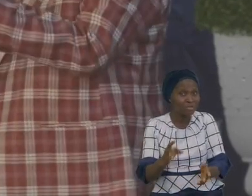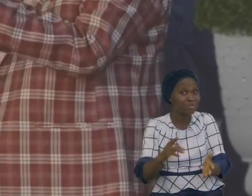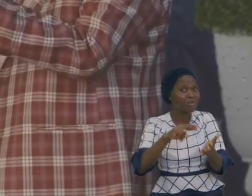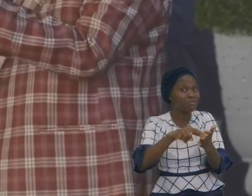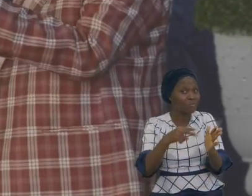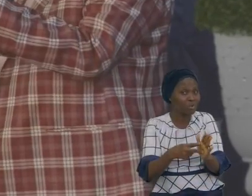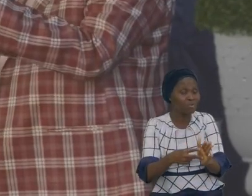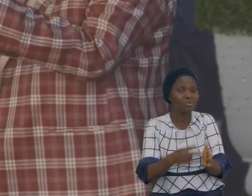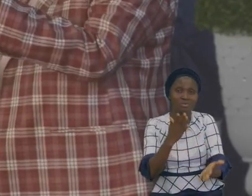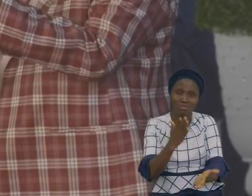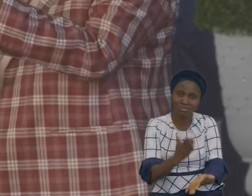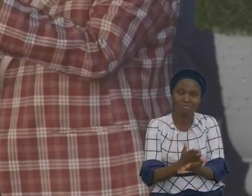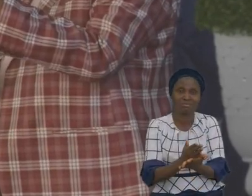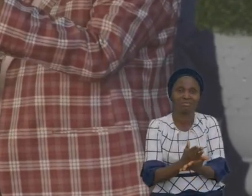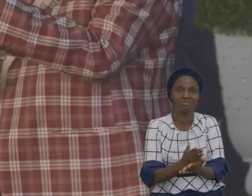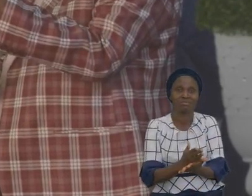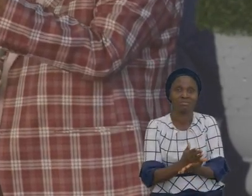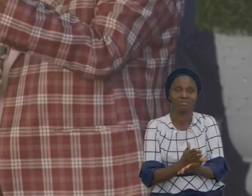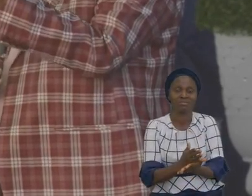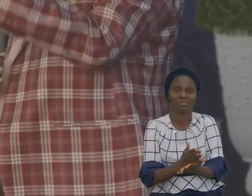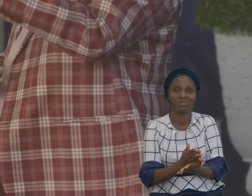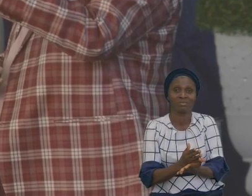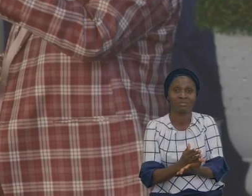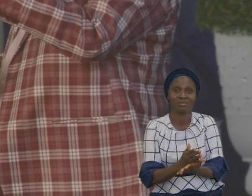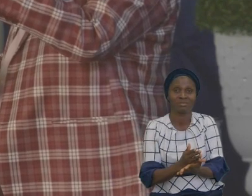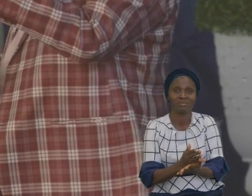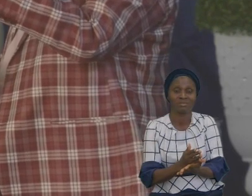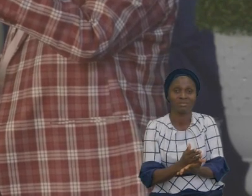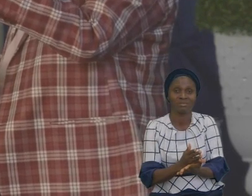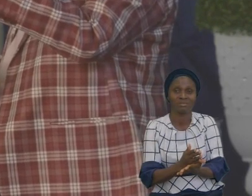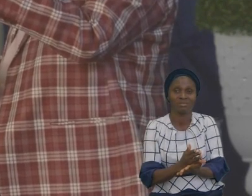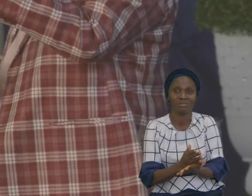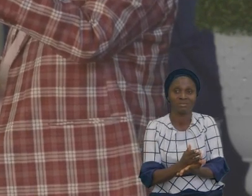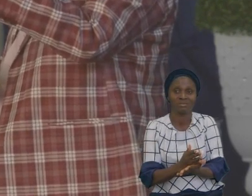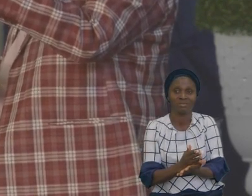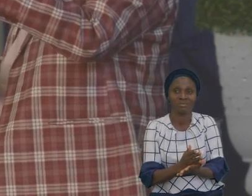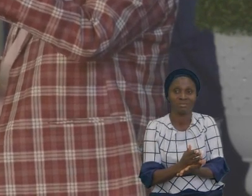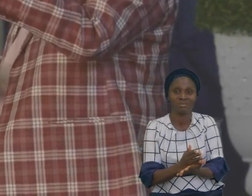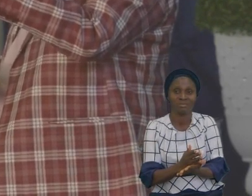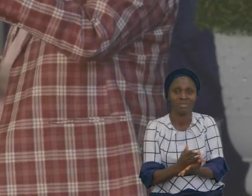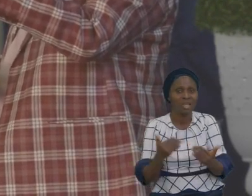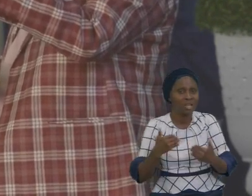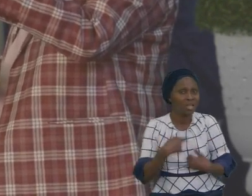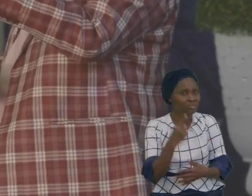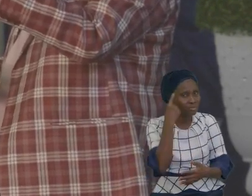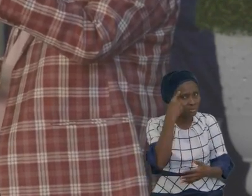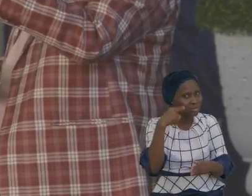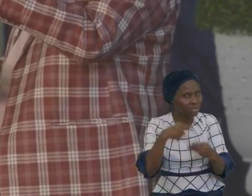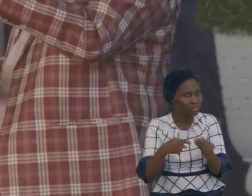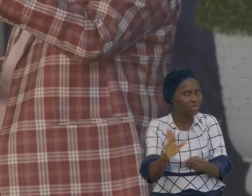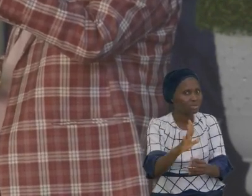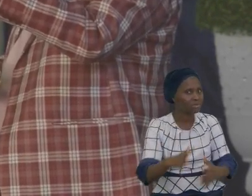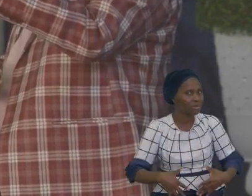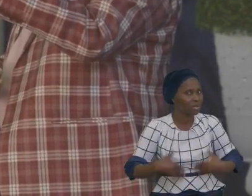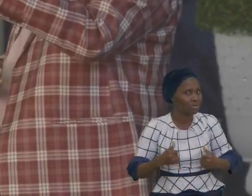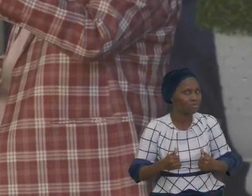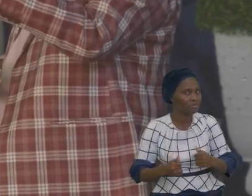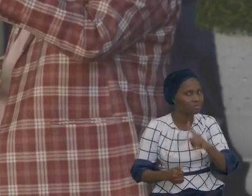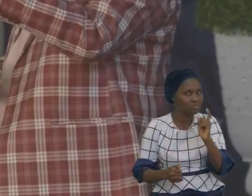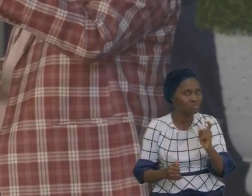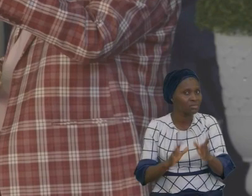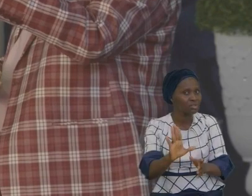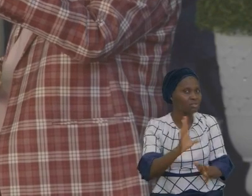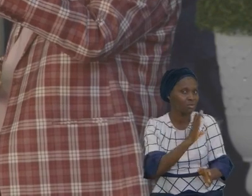Have you thought about your life, your character, your behavior, your